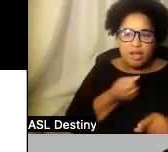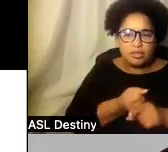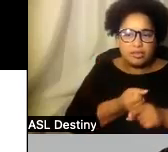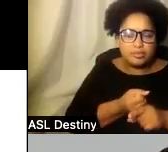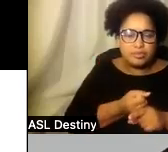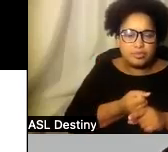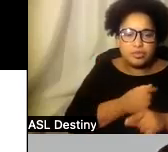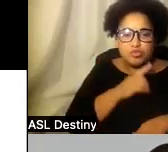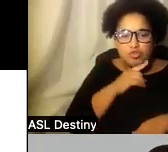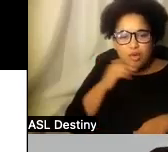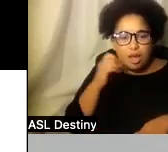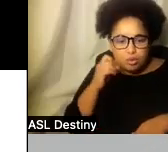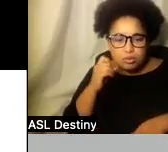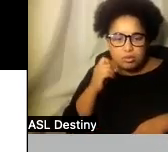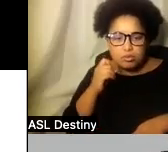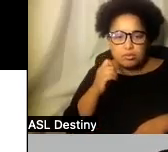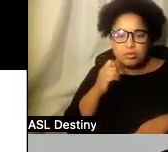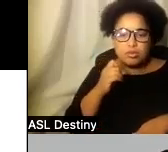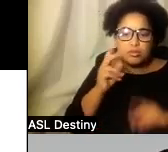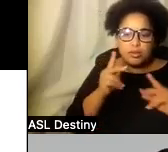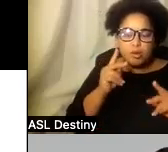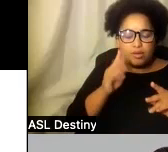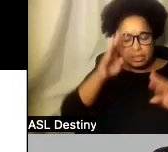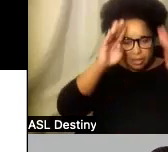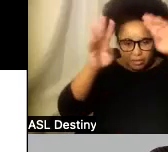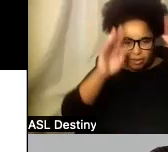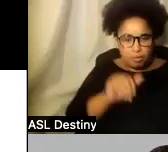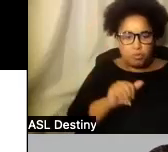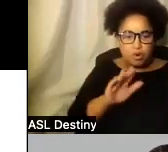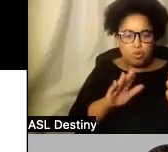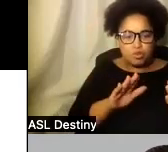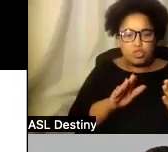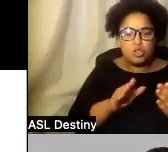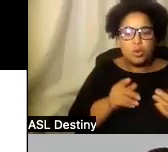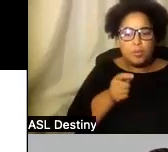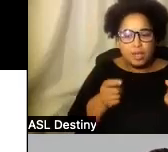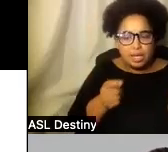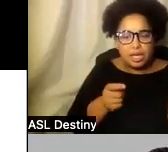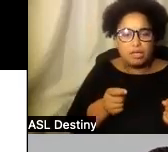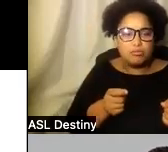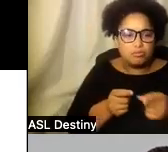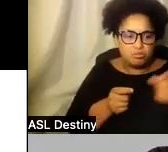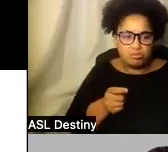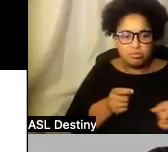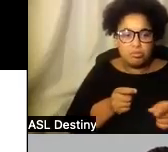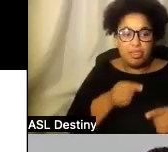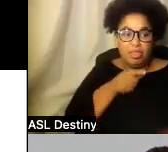requiring some very innovative approaches to mitigation. But